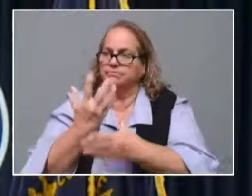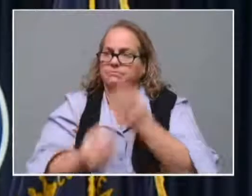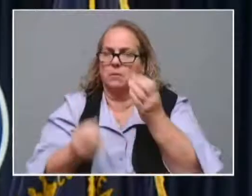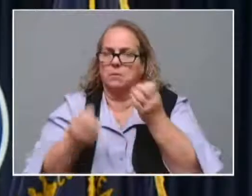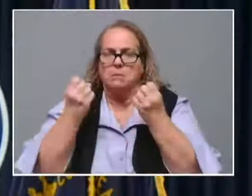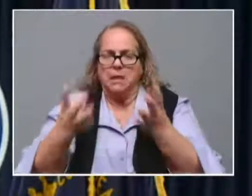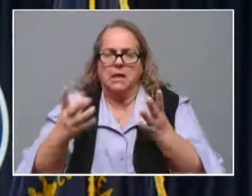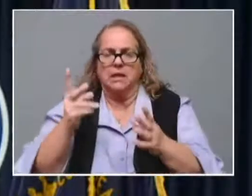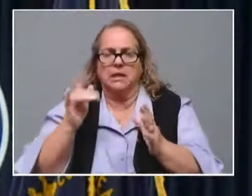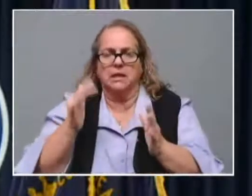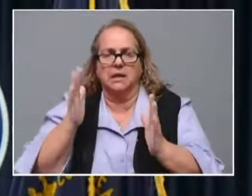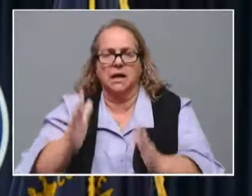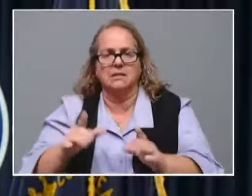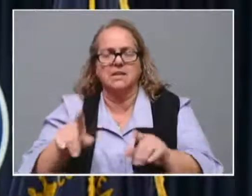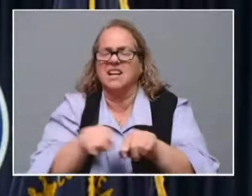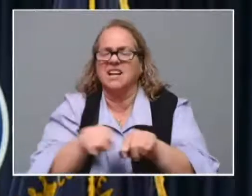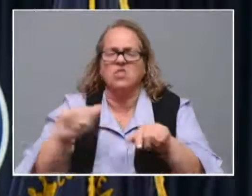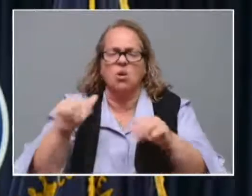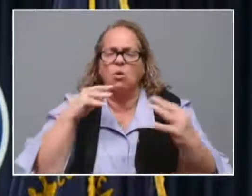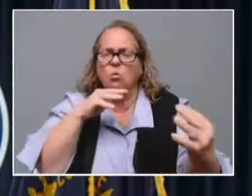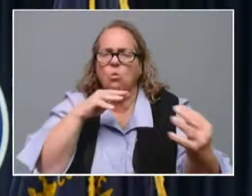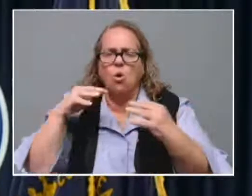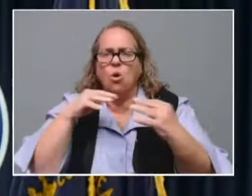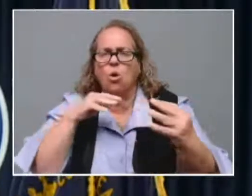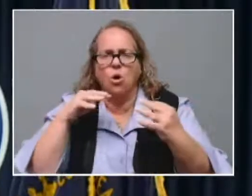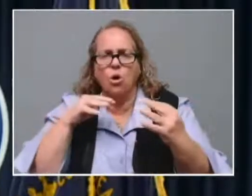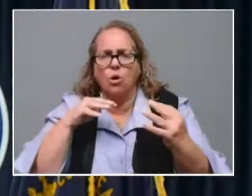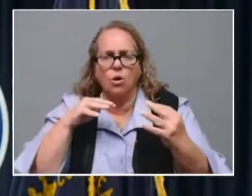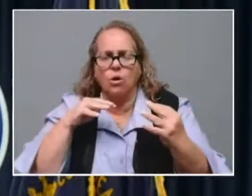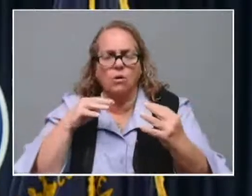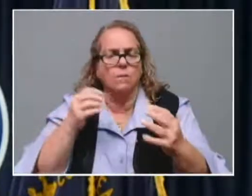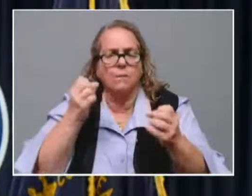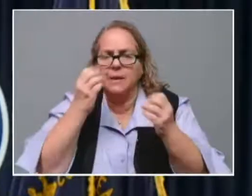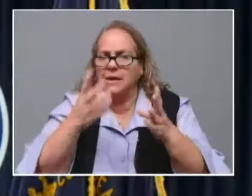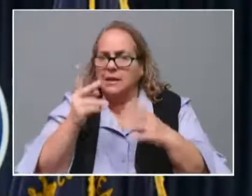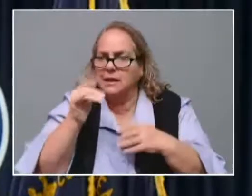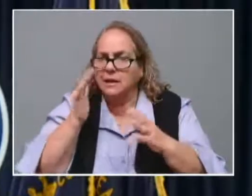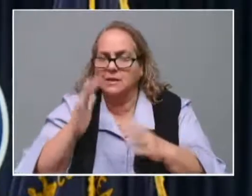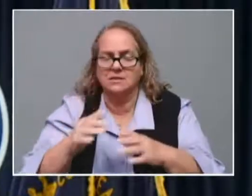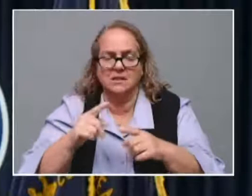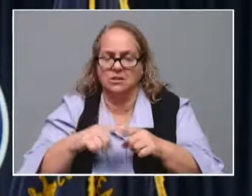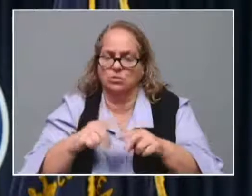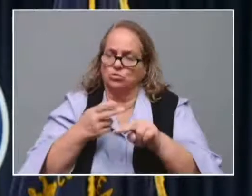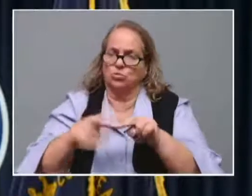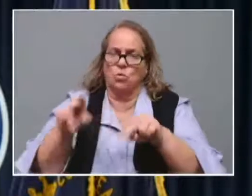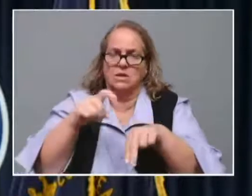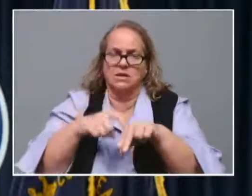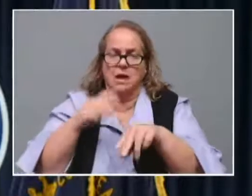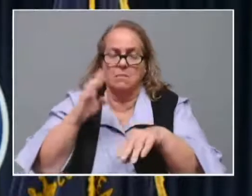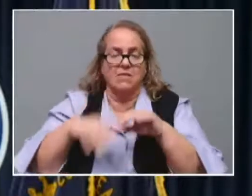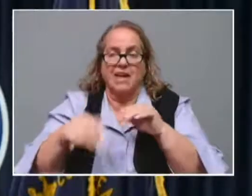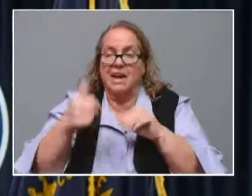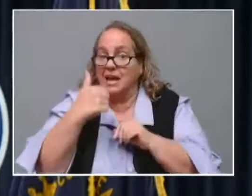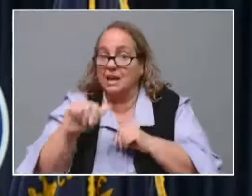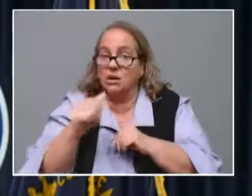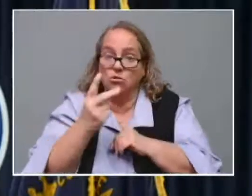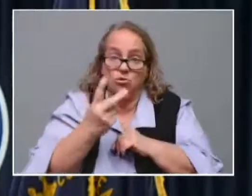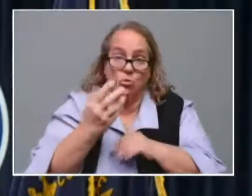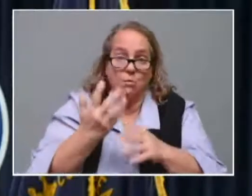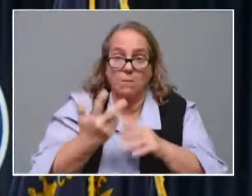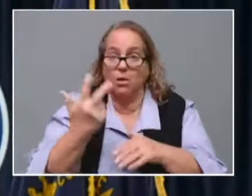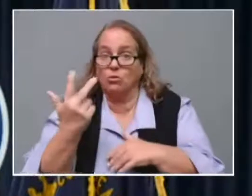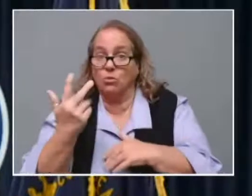experienced, losing more Kentuckians in a very short period of time than in any 2 or maybe even 3 wars